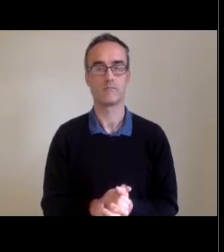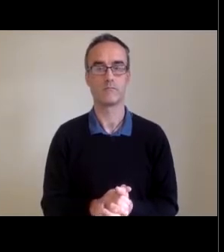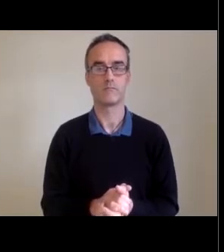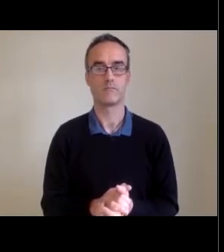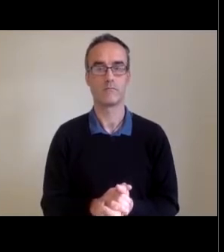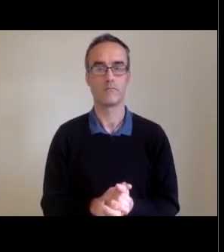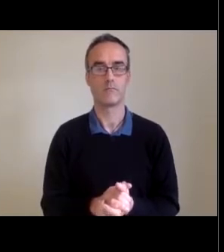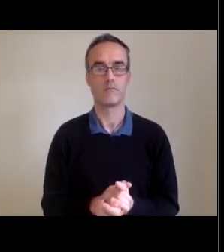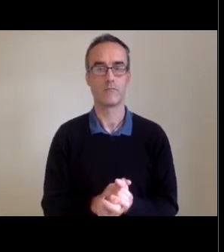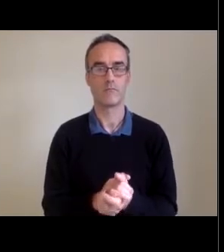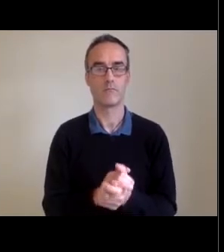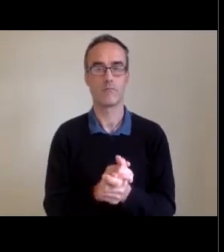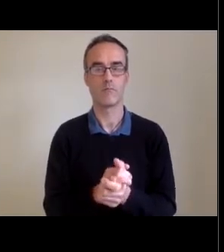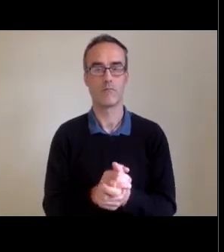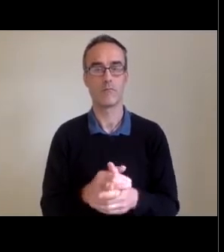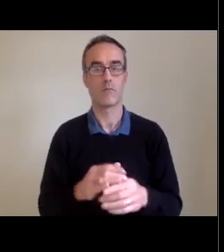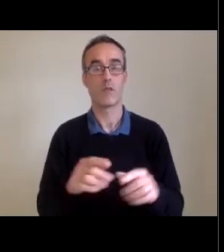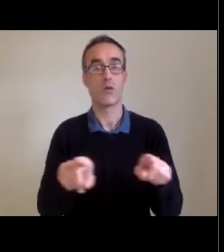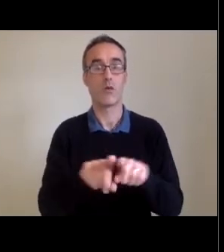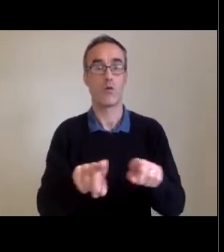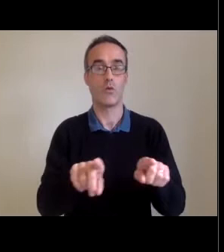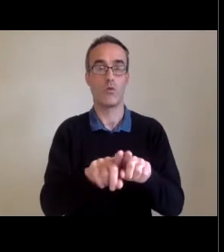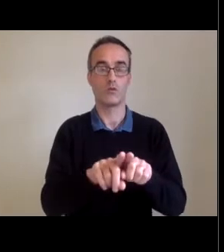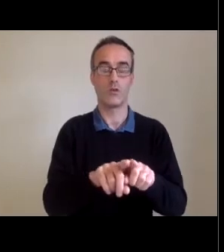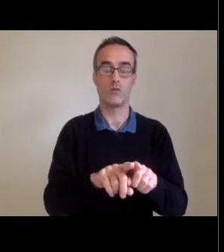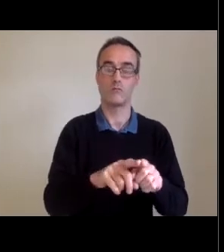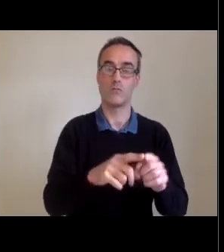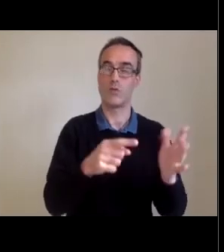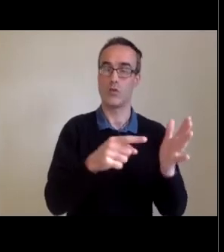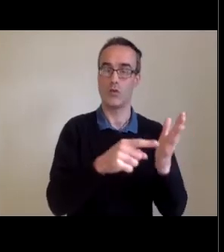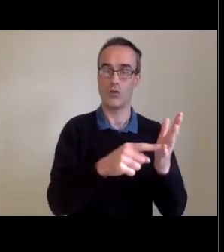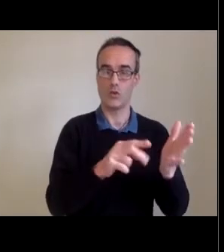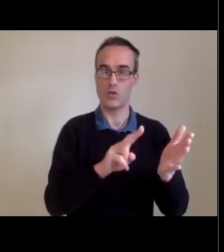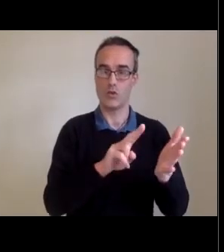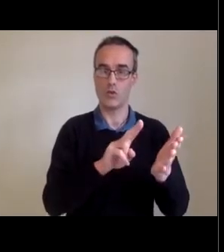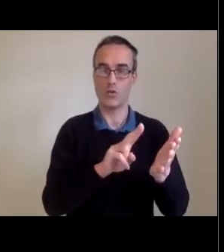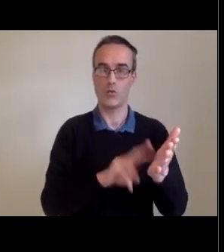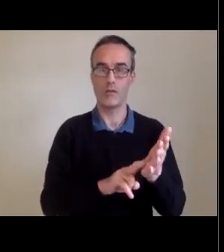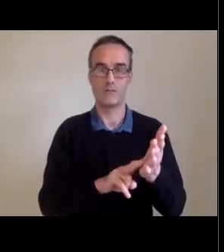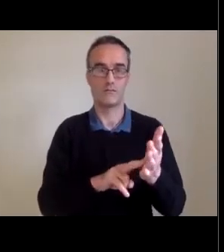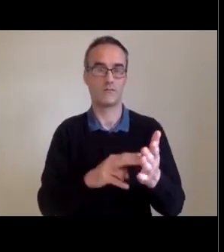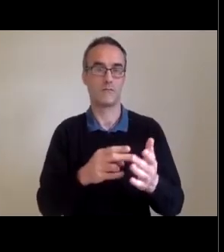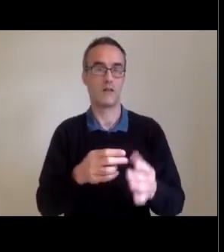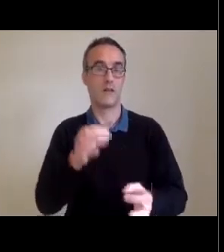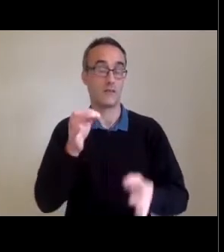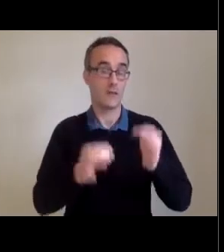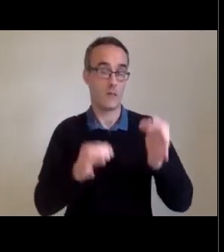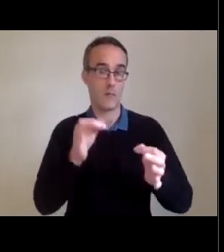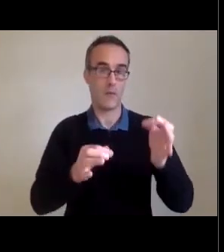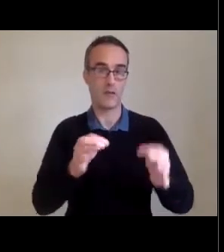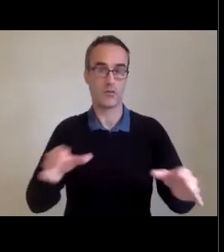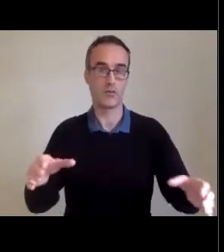also, the United Nations is one of the political bodies that says explicitly that